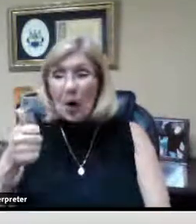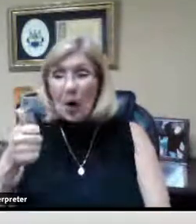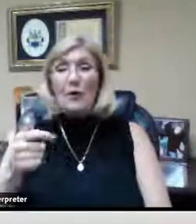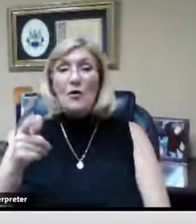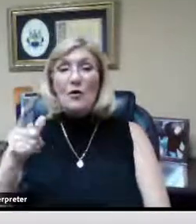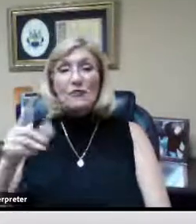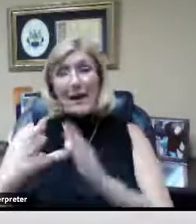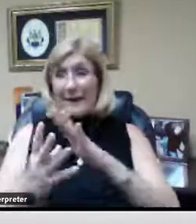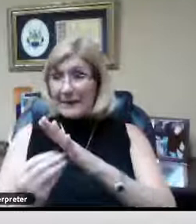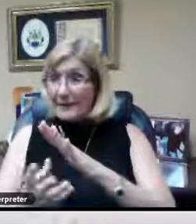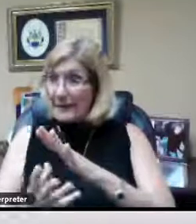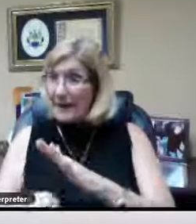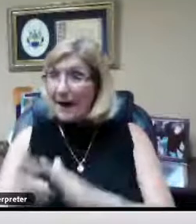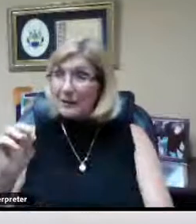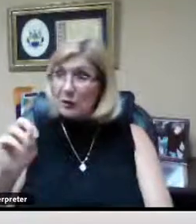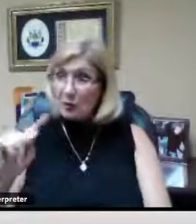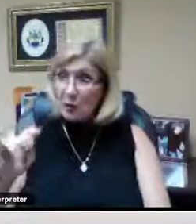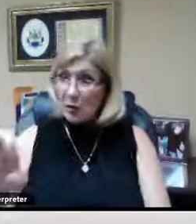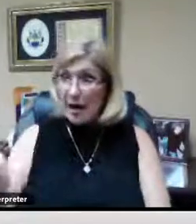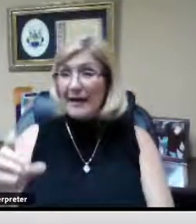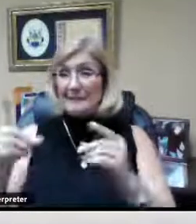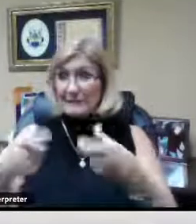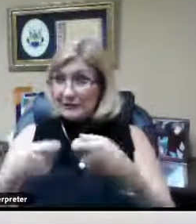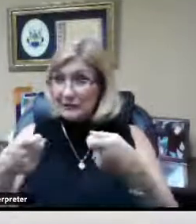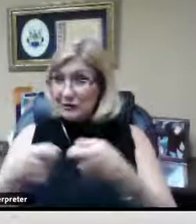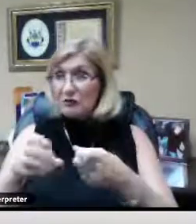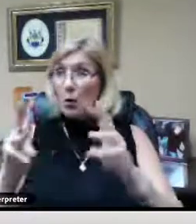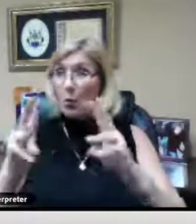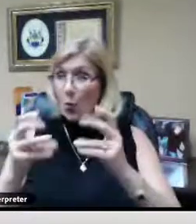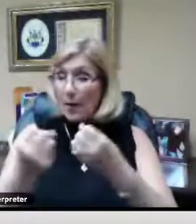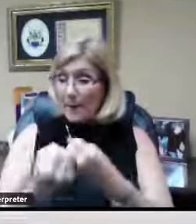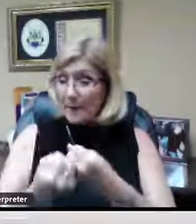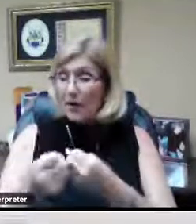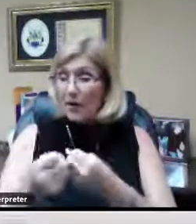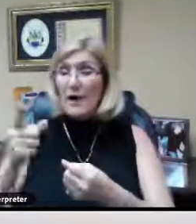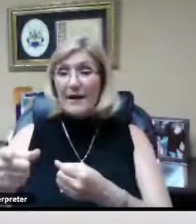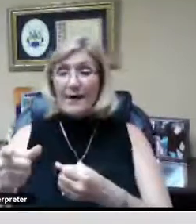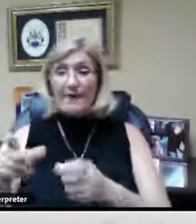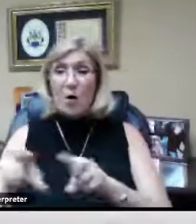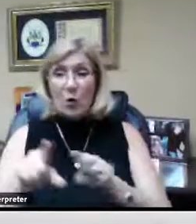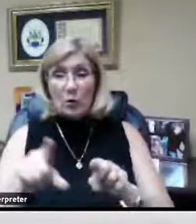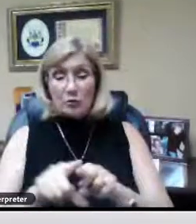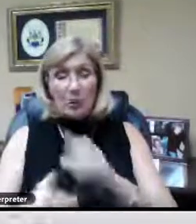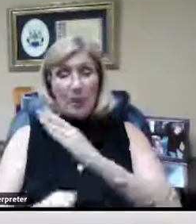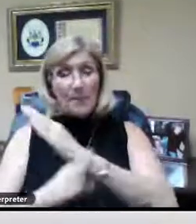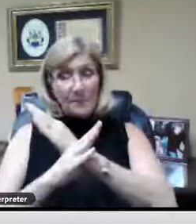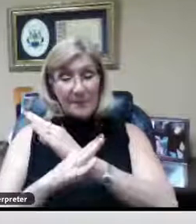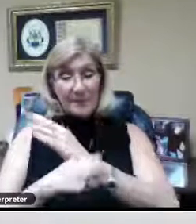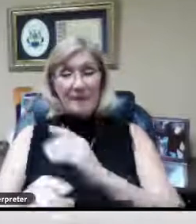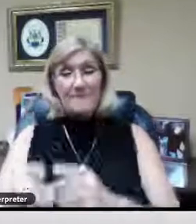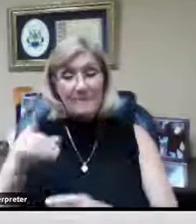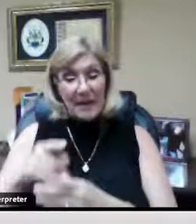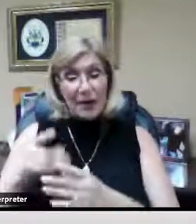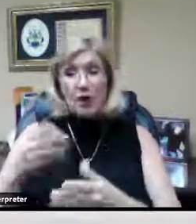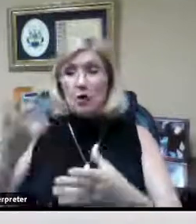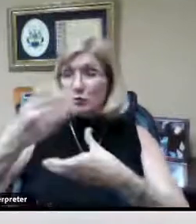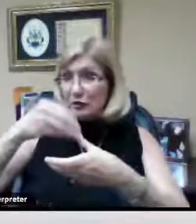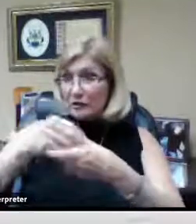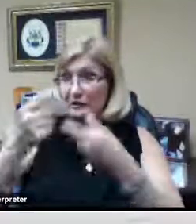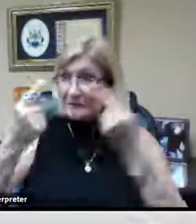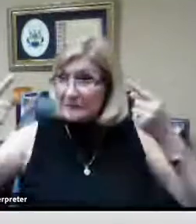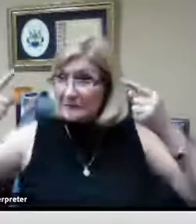and Digital Libraries webinar, or Friday, July 21st webinar, H's for Hidden Barriers, Workplace Success Through Inclusion.